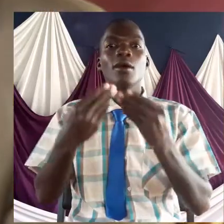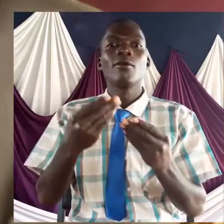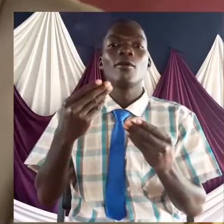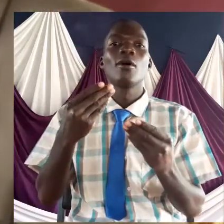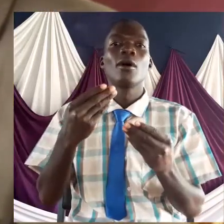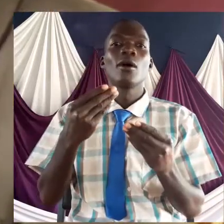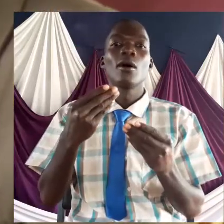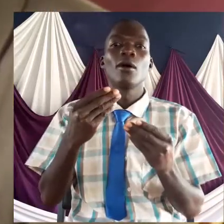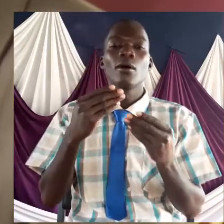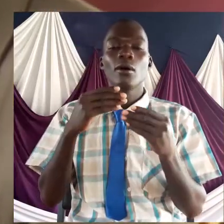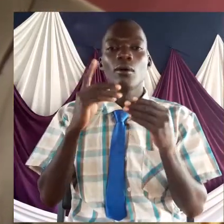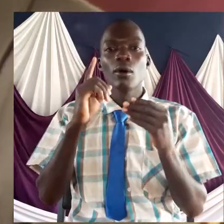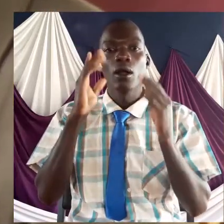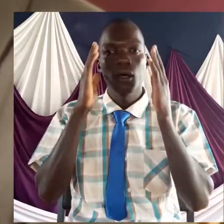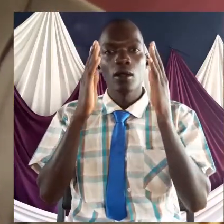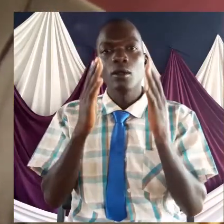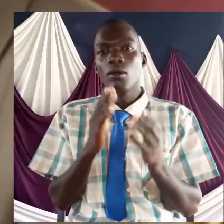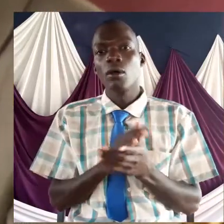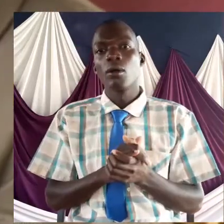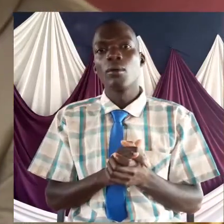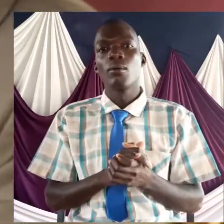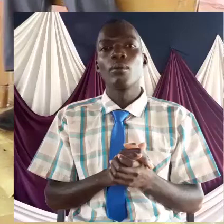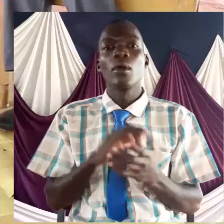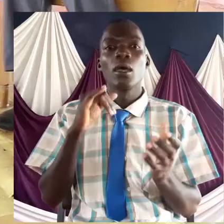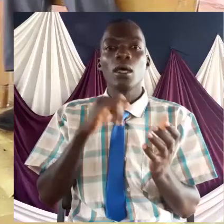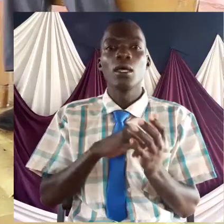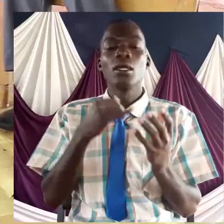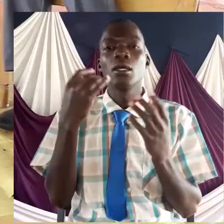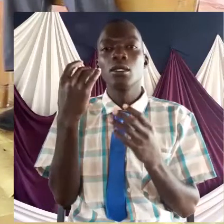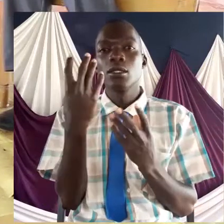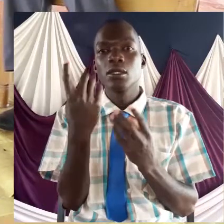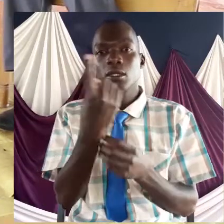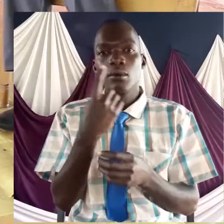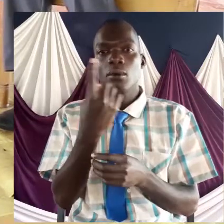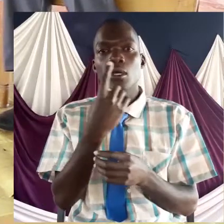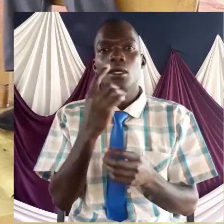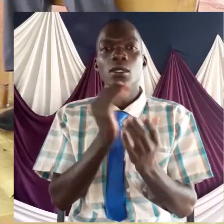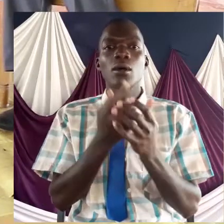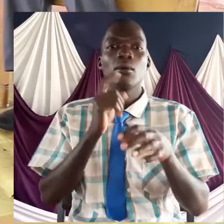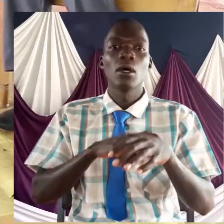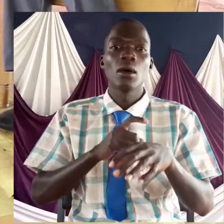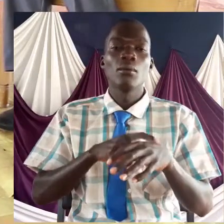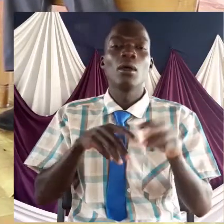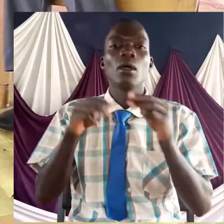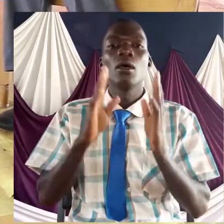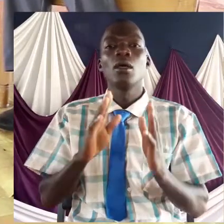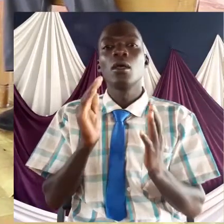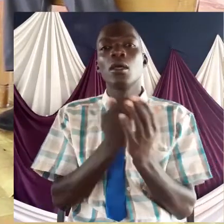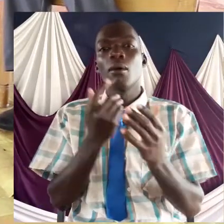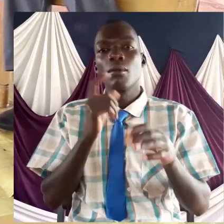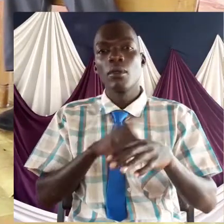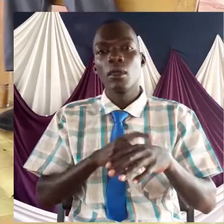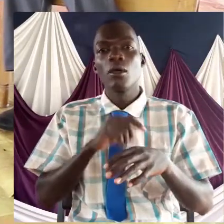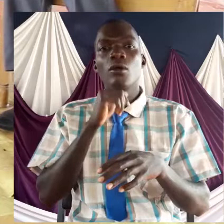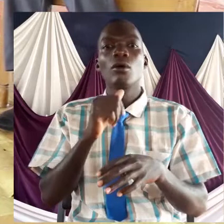to this prophecy, or it is simply some kind of imagination and something that is